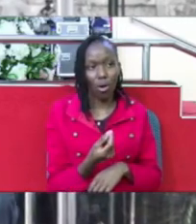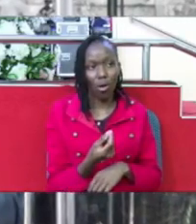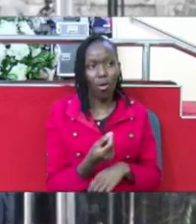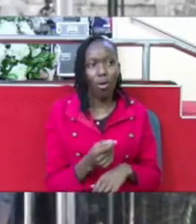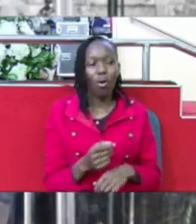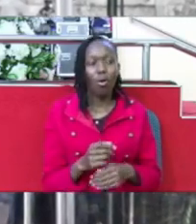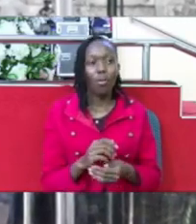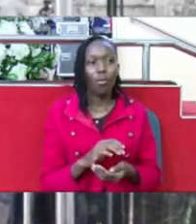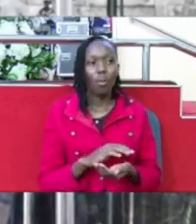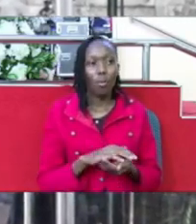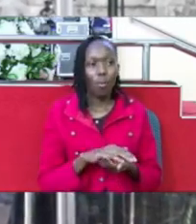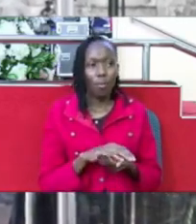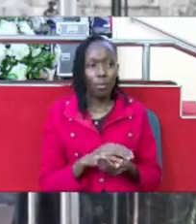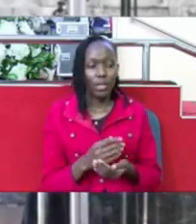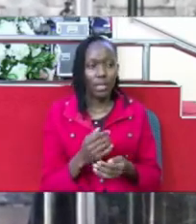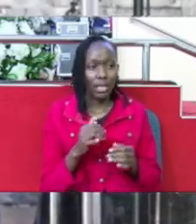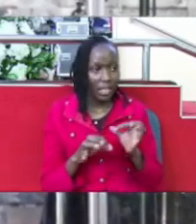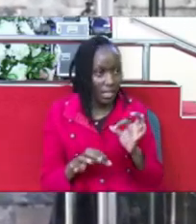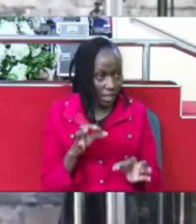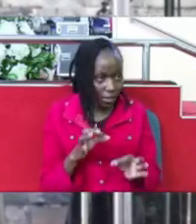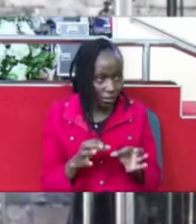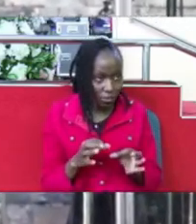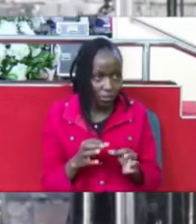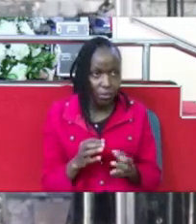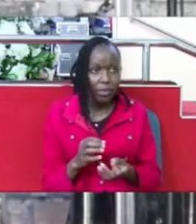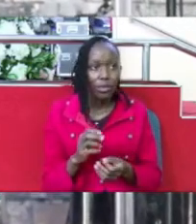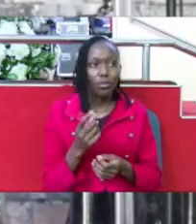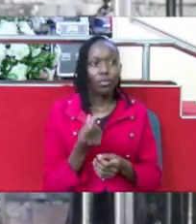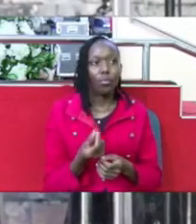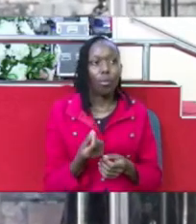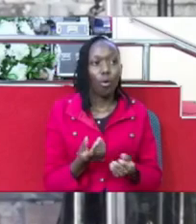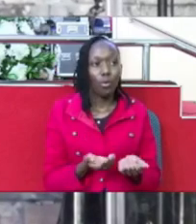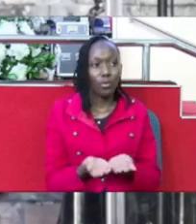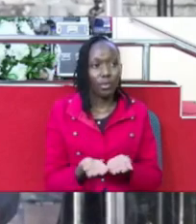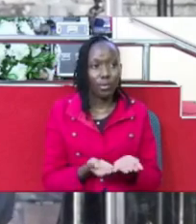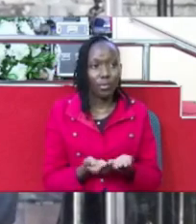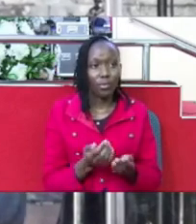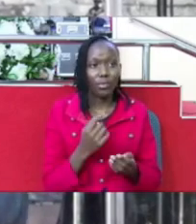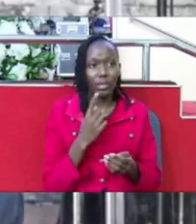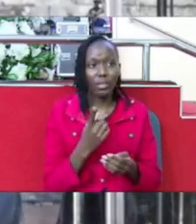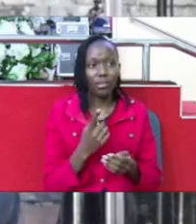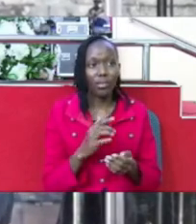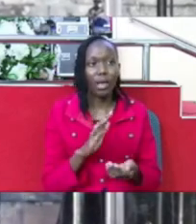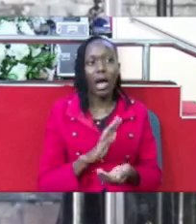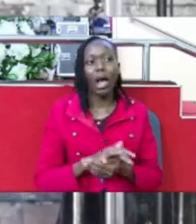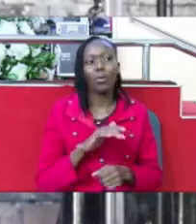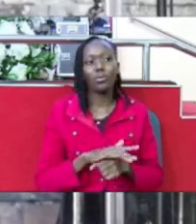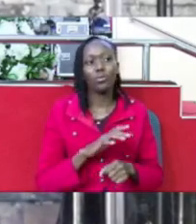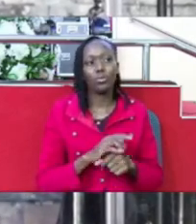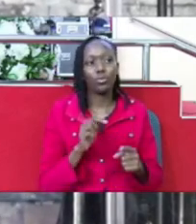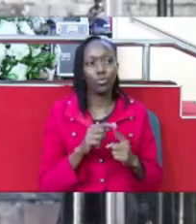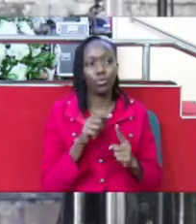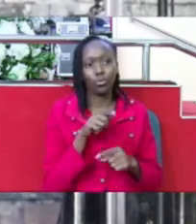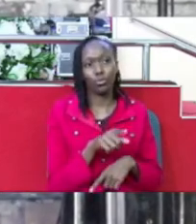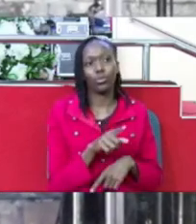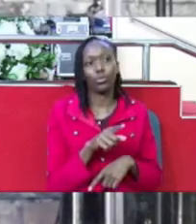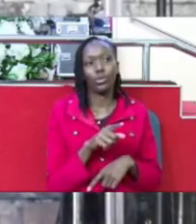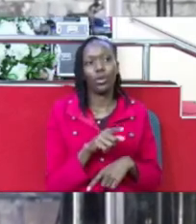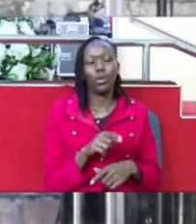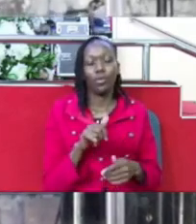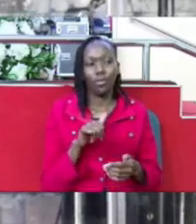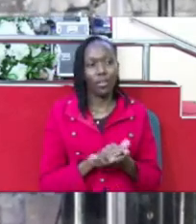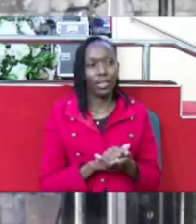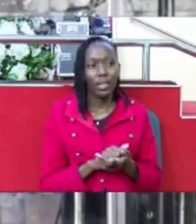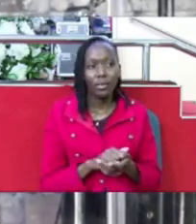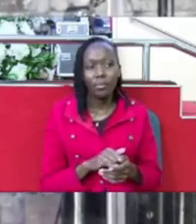you, kama kitu kidogo kiko chini yako, then anything big is beyond you. Ya kwamba kitu kikubwa kiko mbele yako. If service